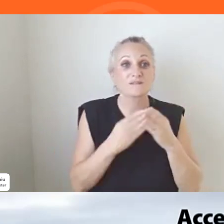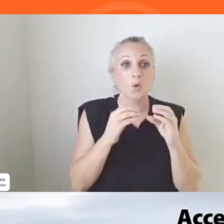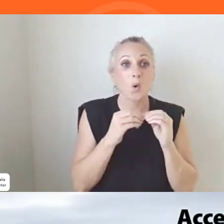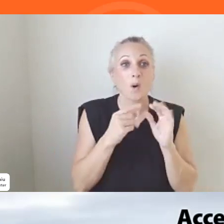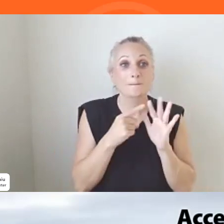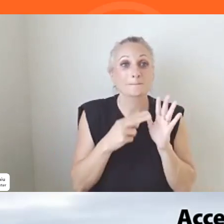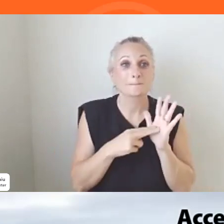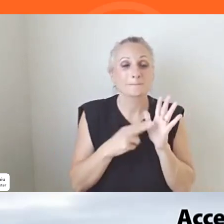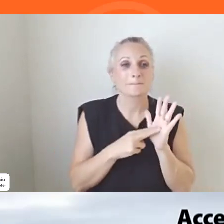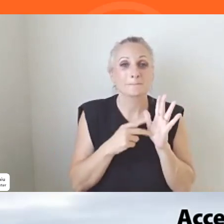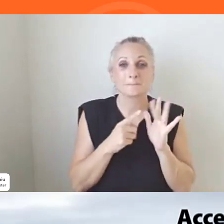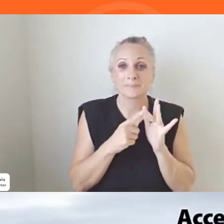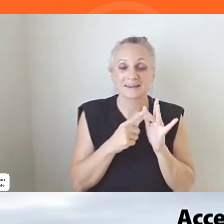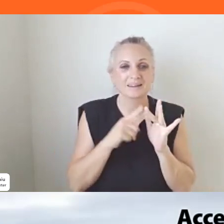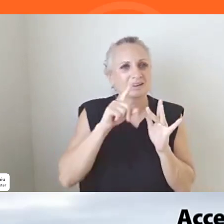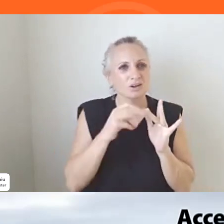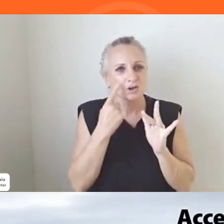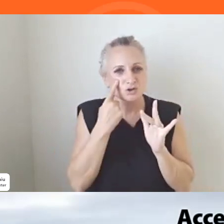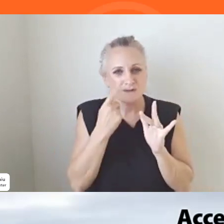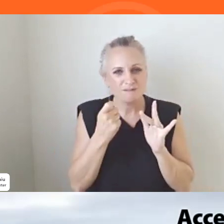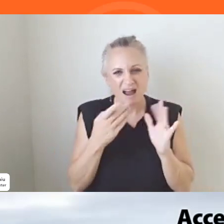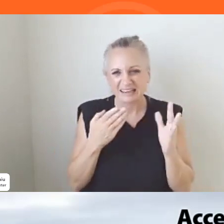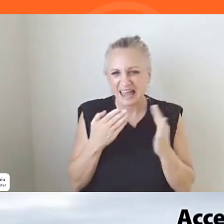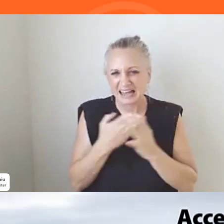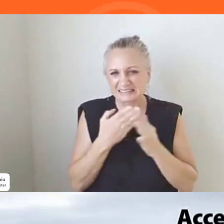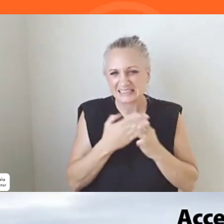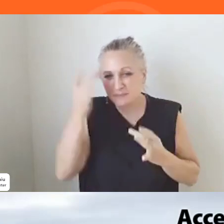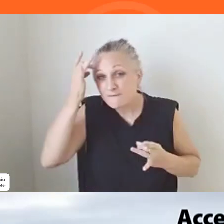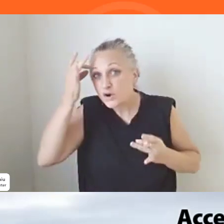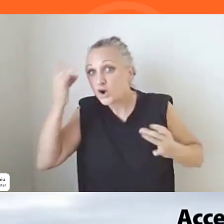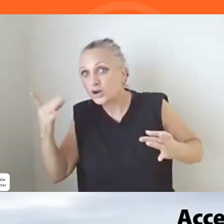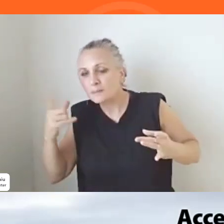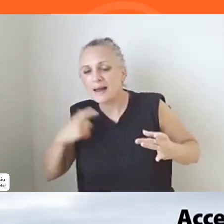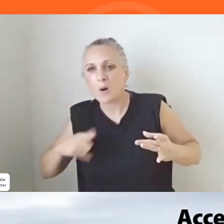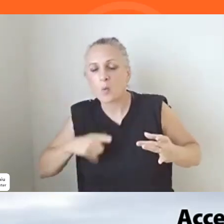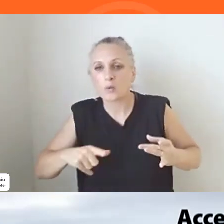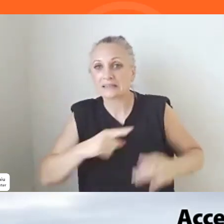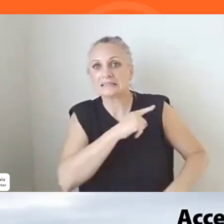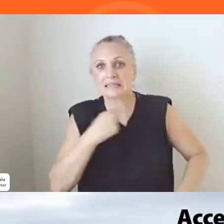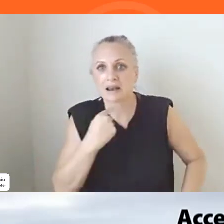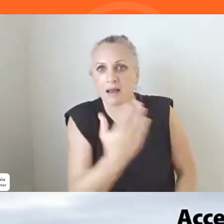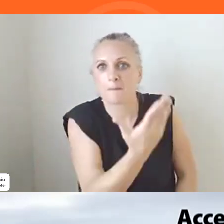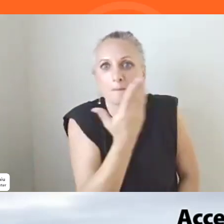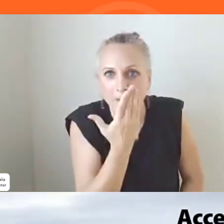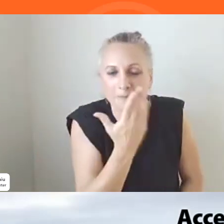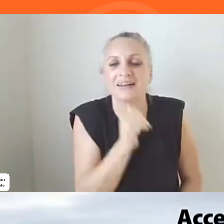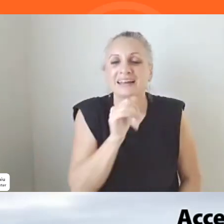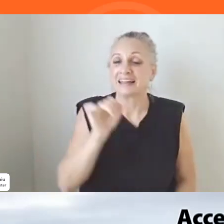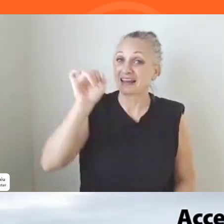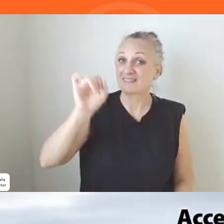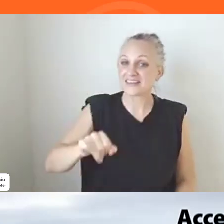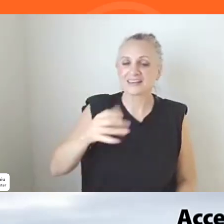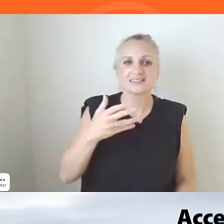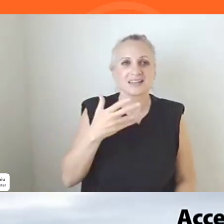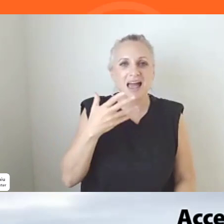find accessibility gets left behind as teams race to finish projects? If yes, how do you get the buy-in